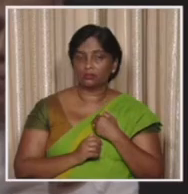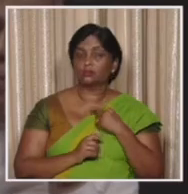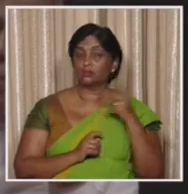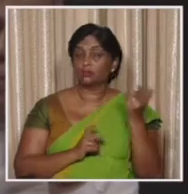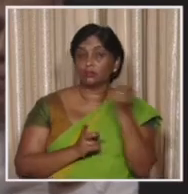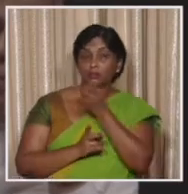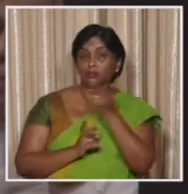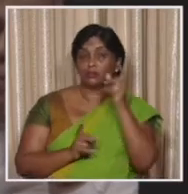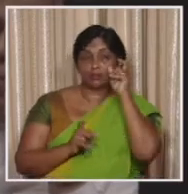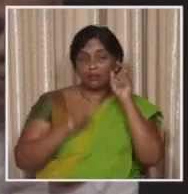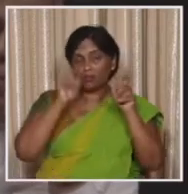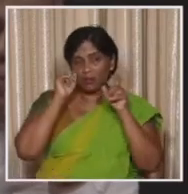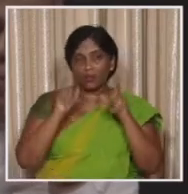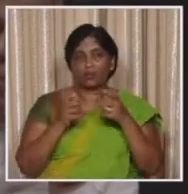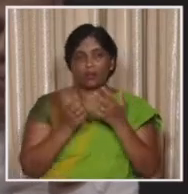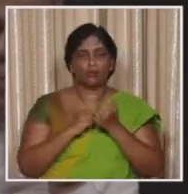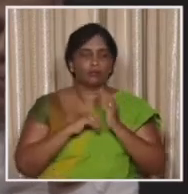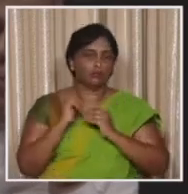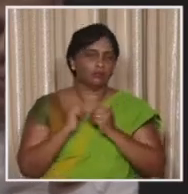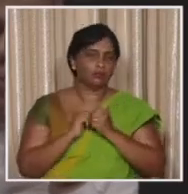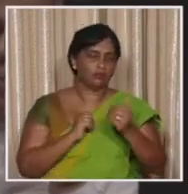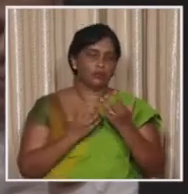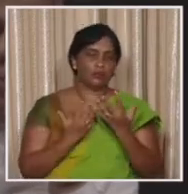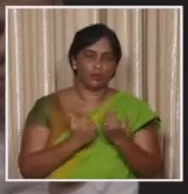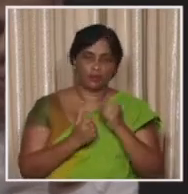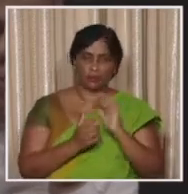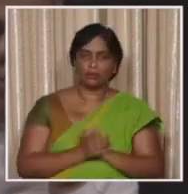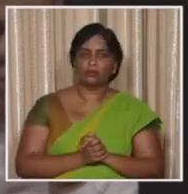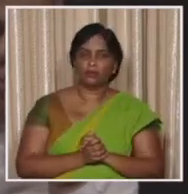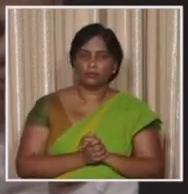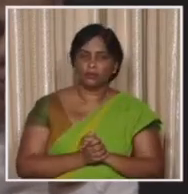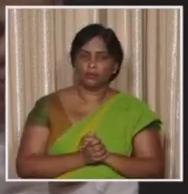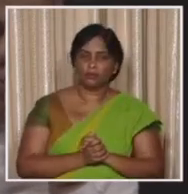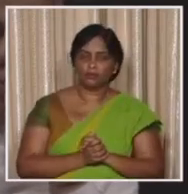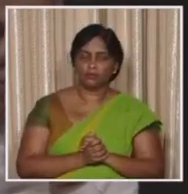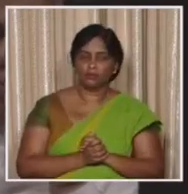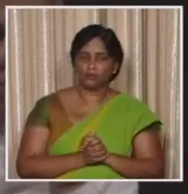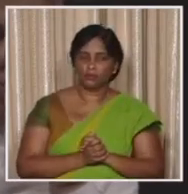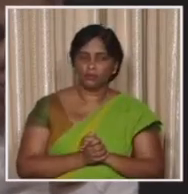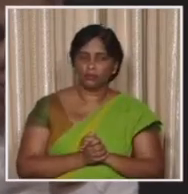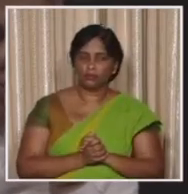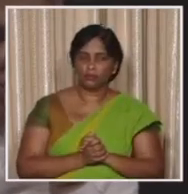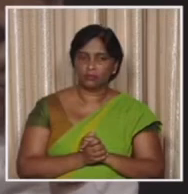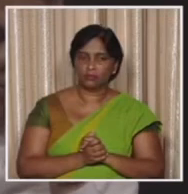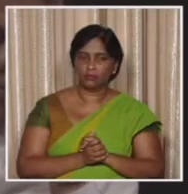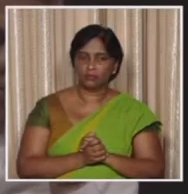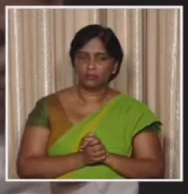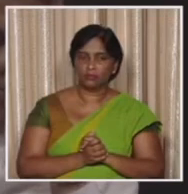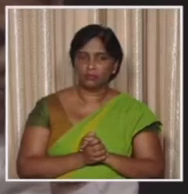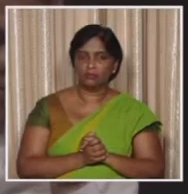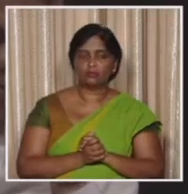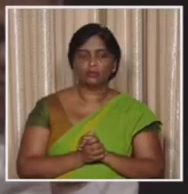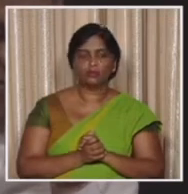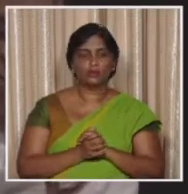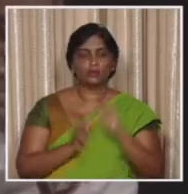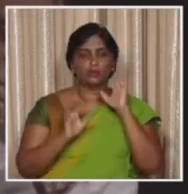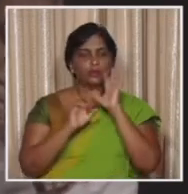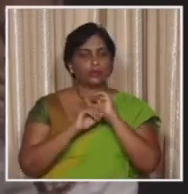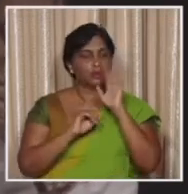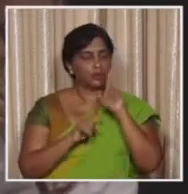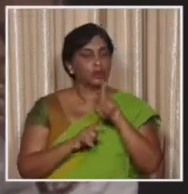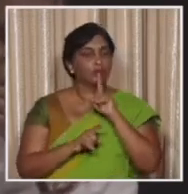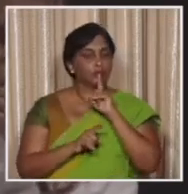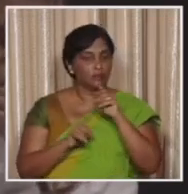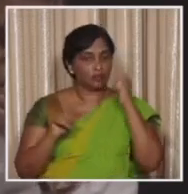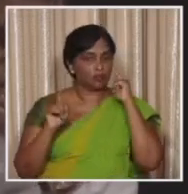sides. But at the recently concluded the AGM, president was the chief guest, and he made a clear remark that he's looking at removing